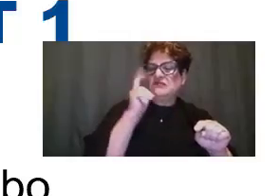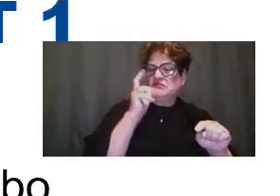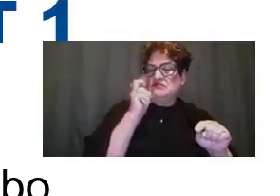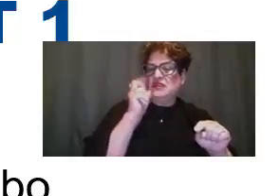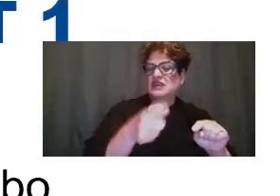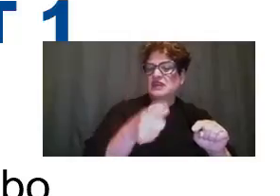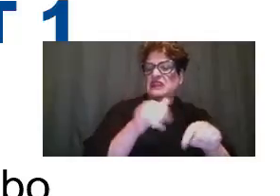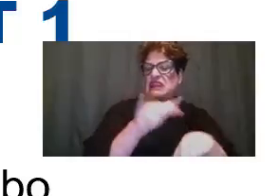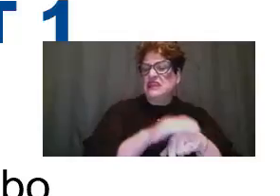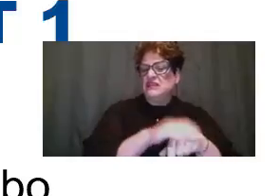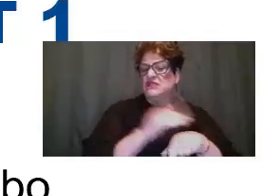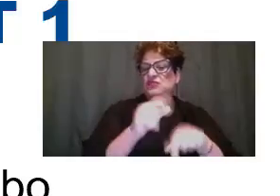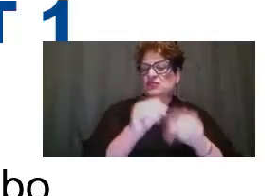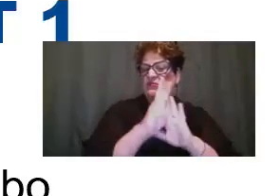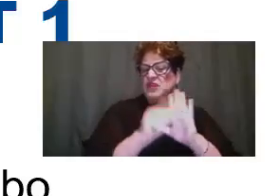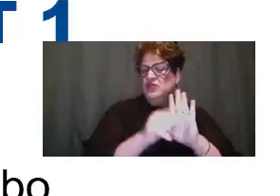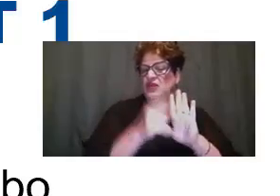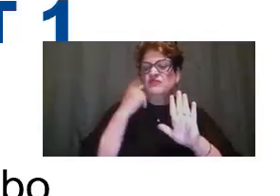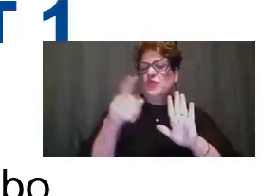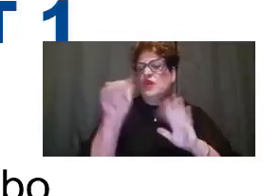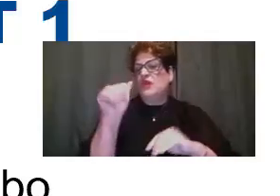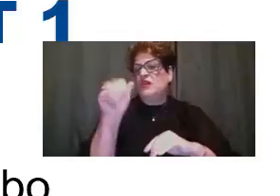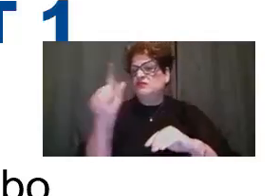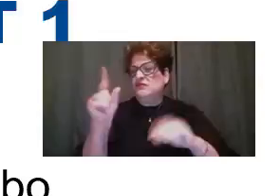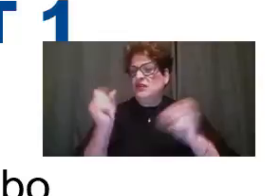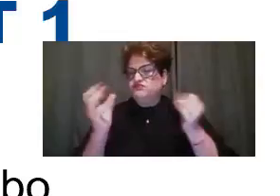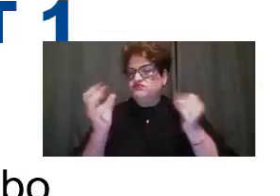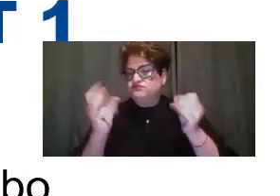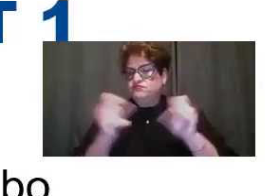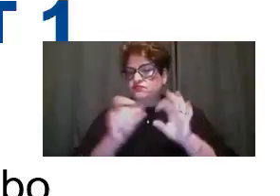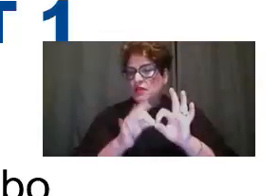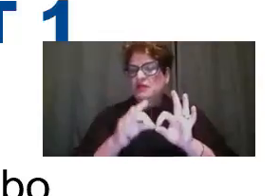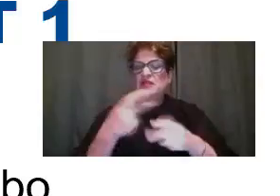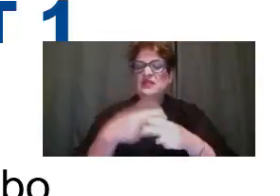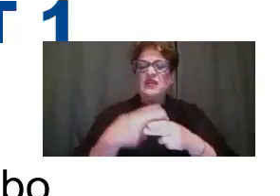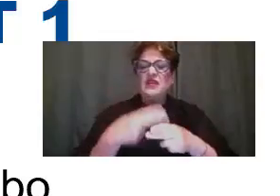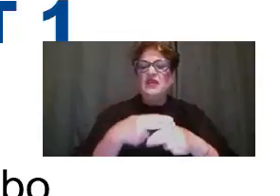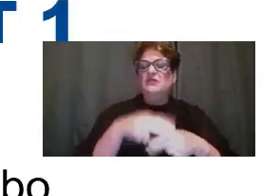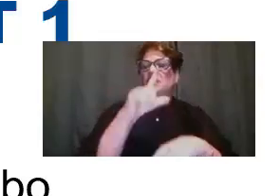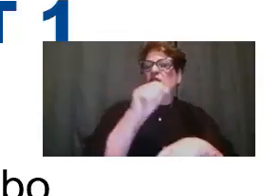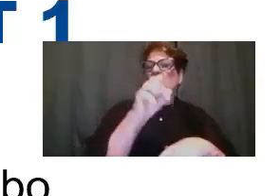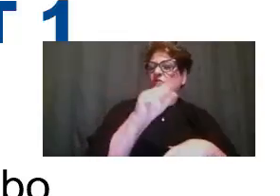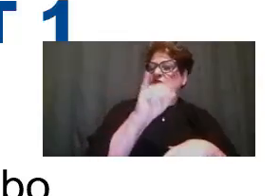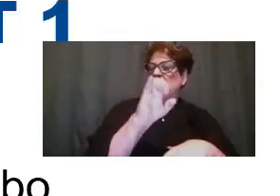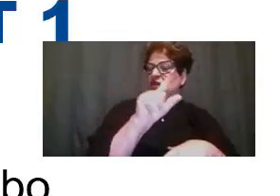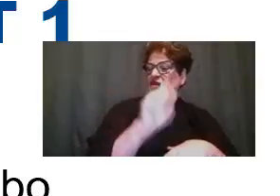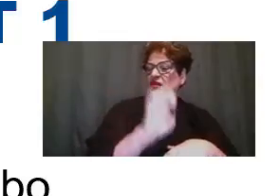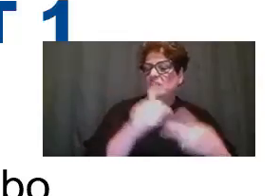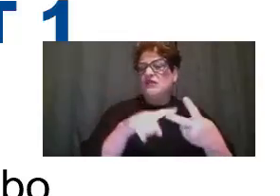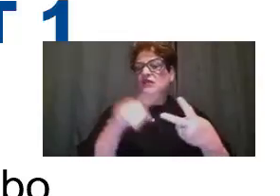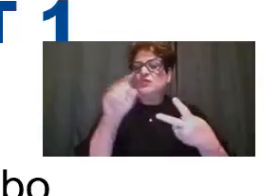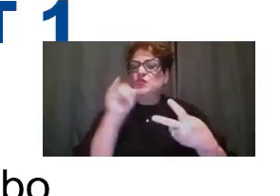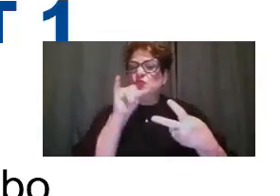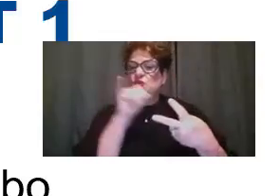the background. Our ASL interpreters are L'Oreal and Suzanne. They have been spotlighted so they